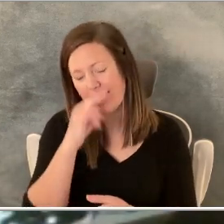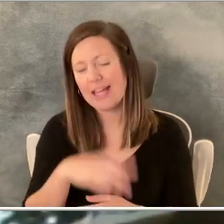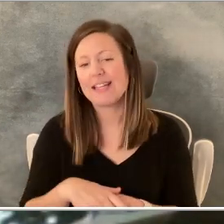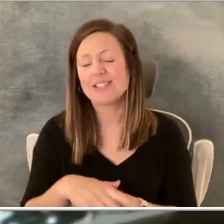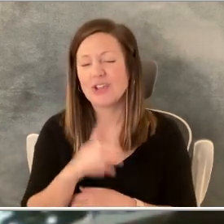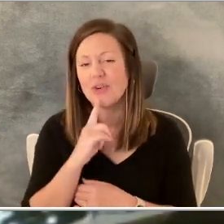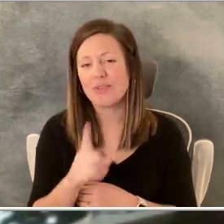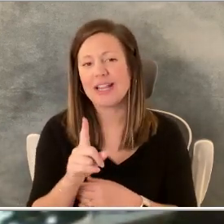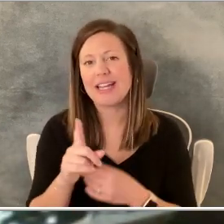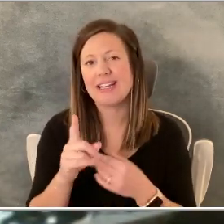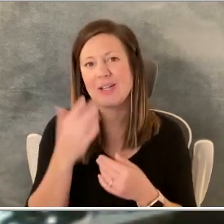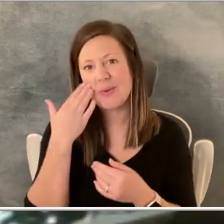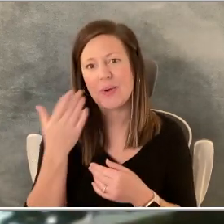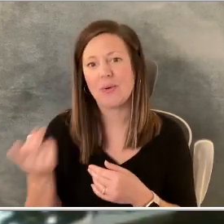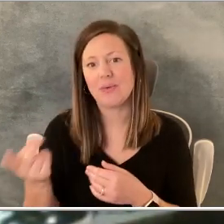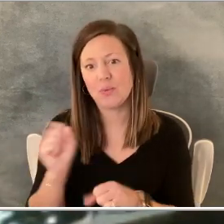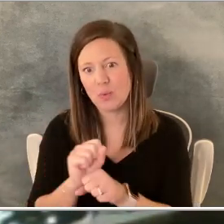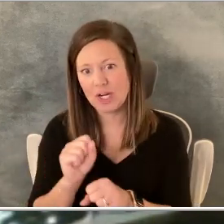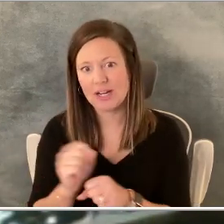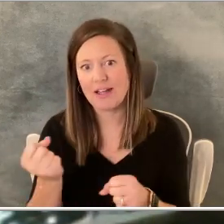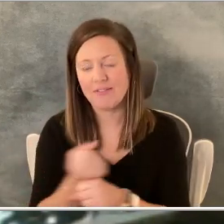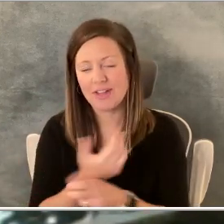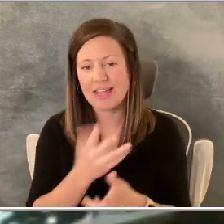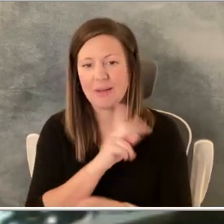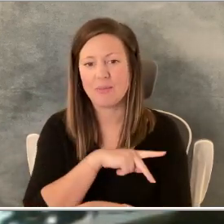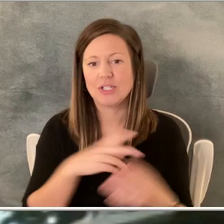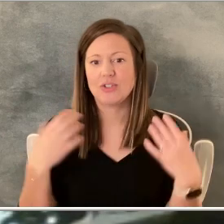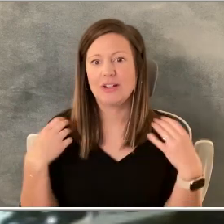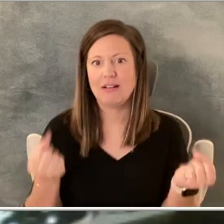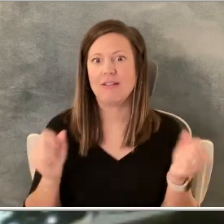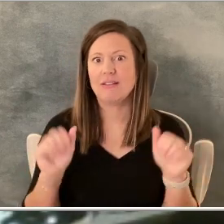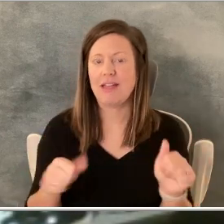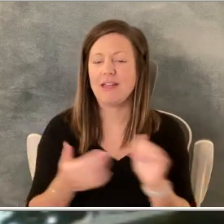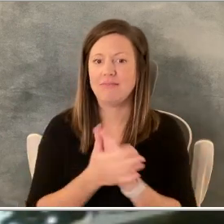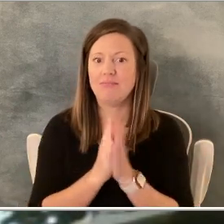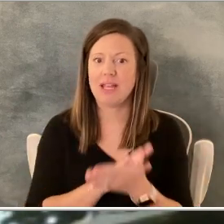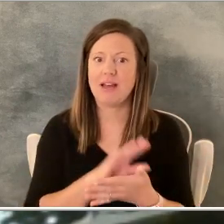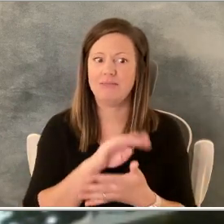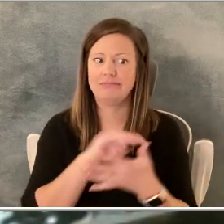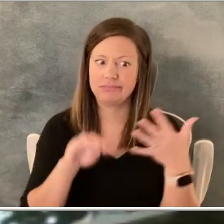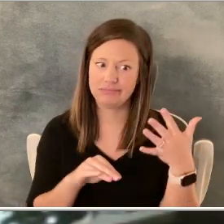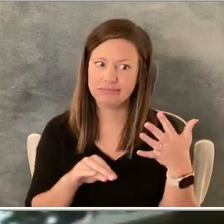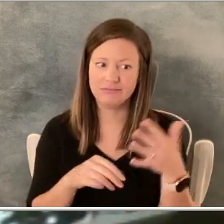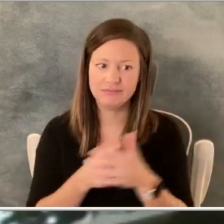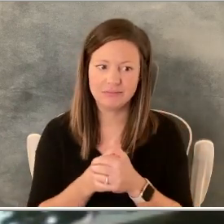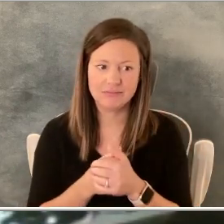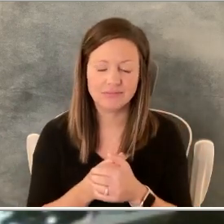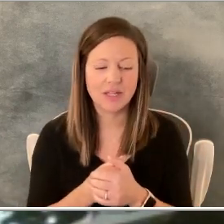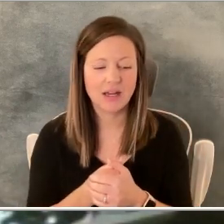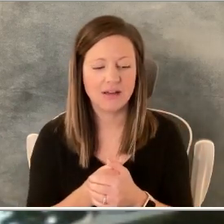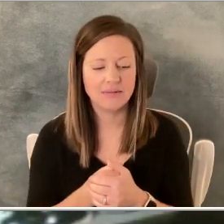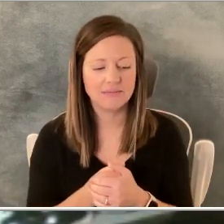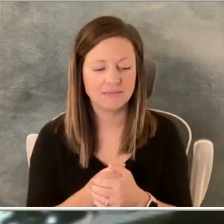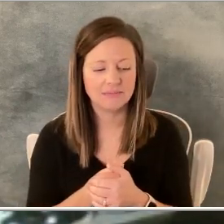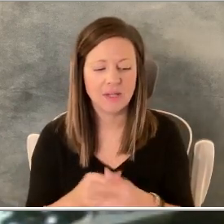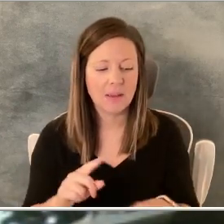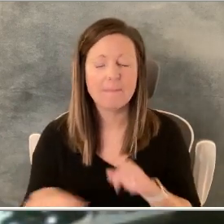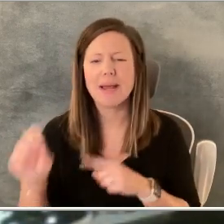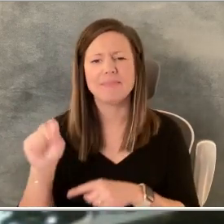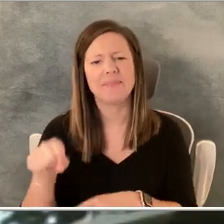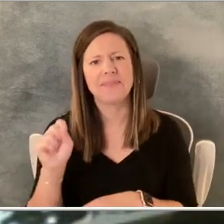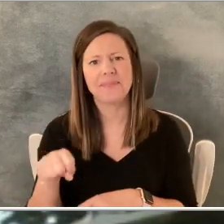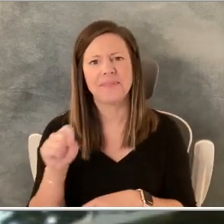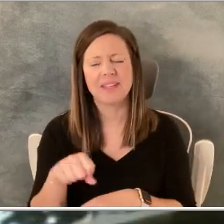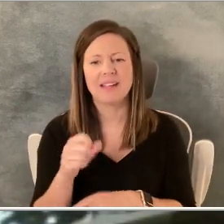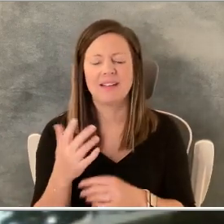about work. His personal health kind of goes to the back seat, so to speak. But yeah, I do. In fact,